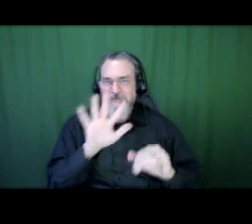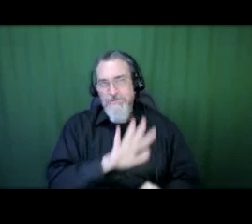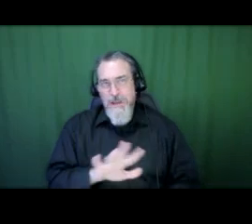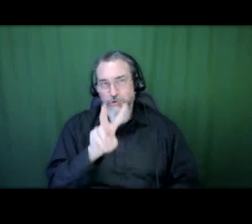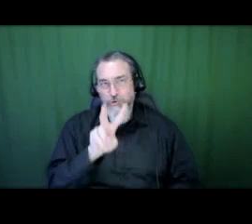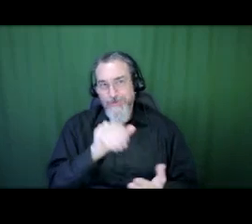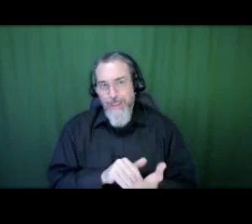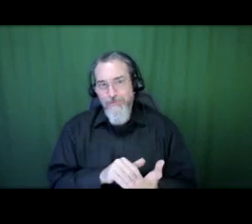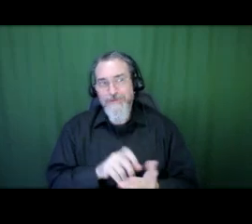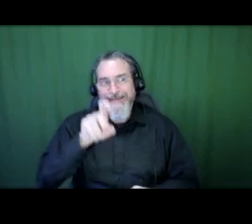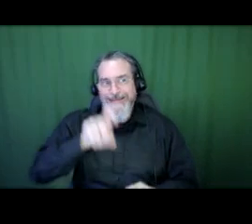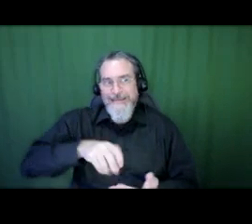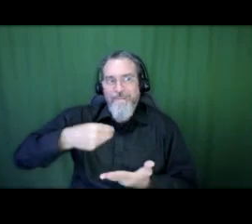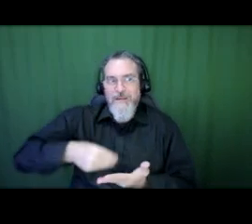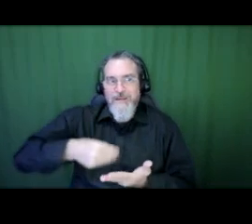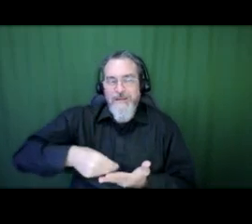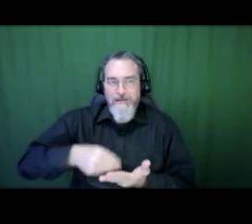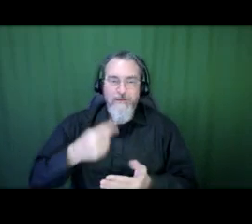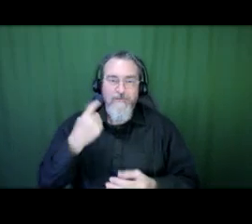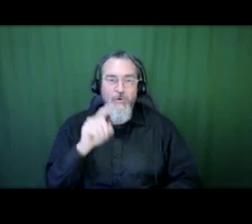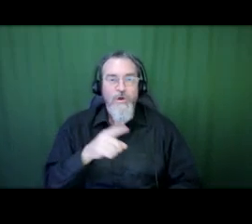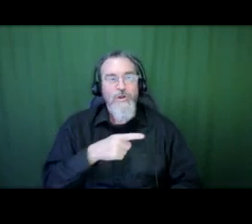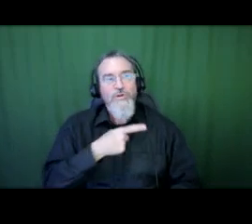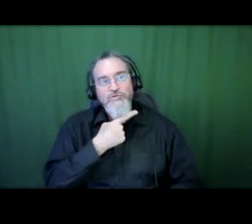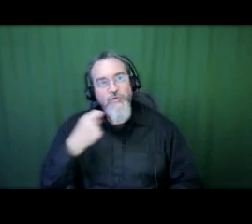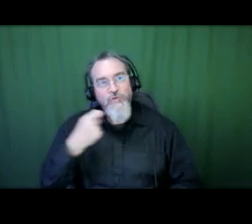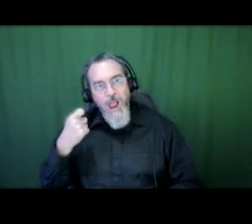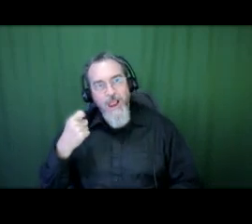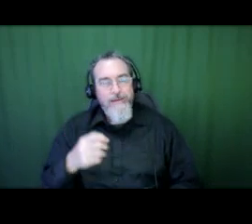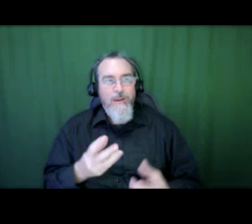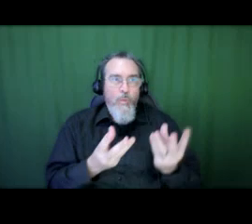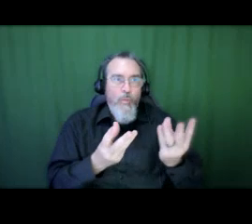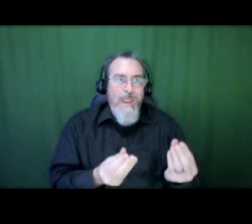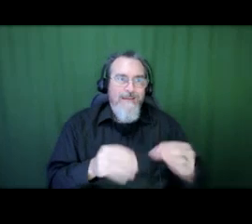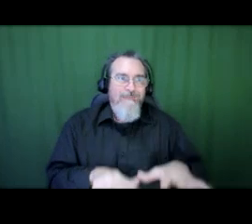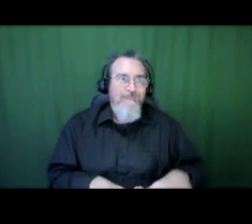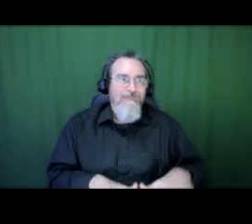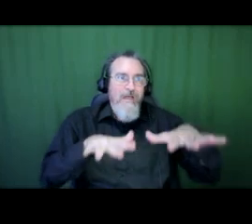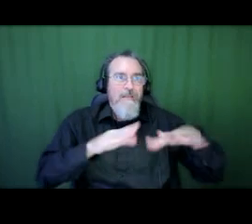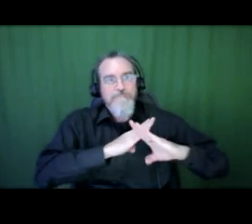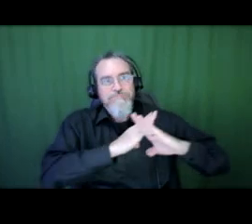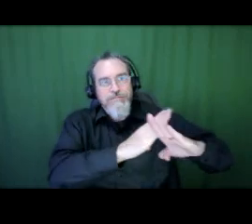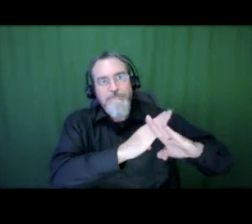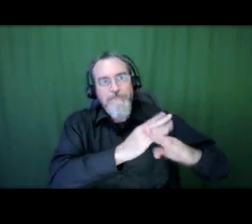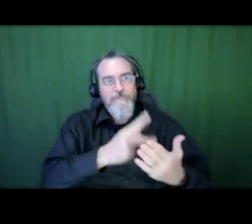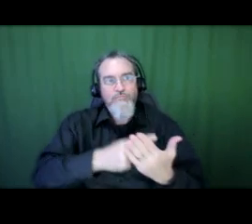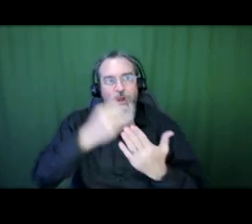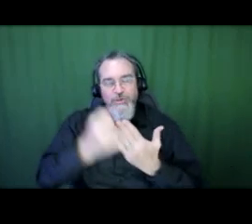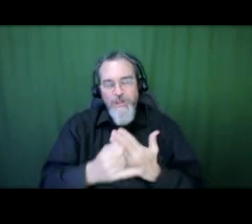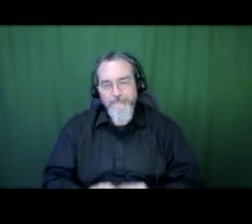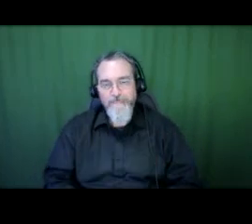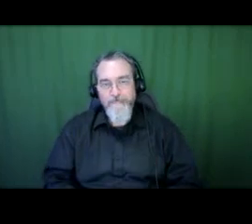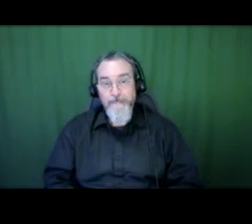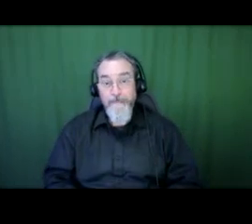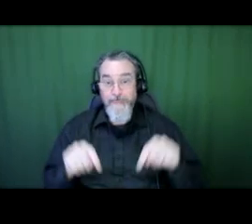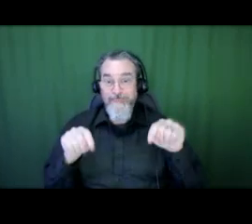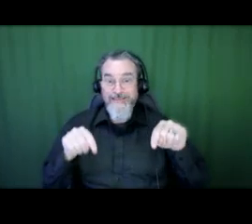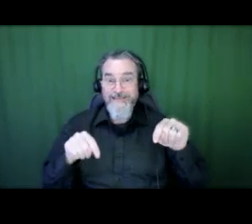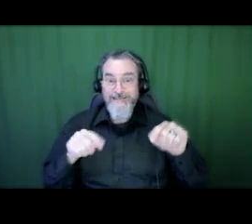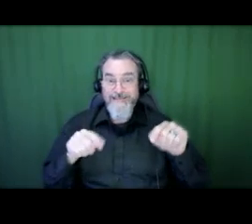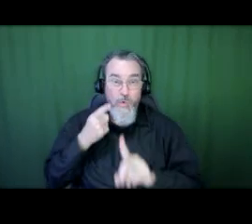funding for dry and wet flood proofing projects. And ultimately, this program seeks to build the workforce to be